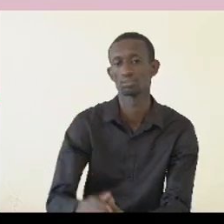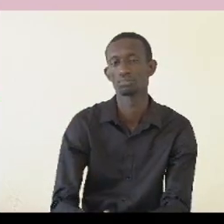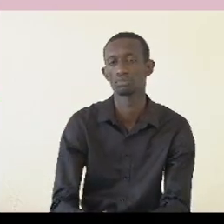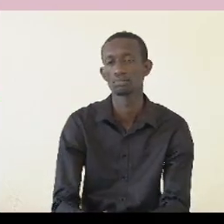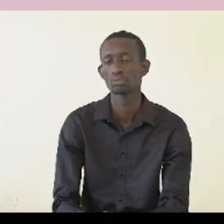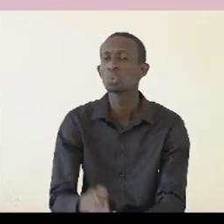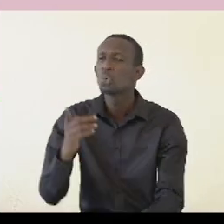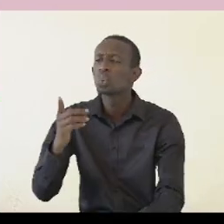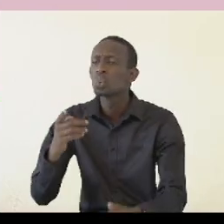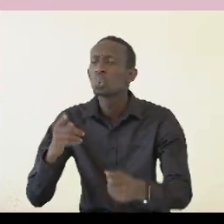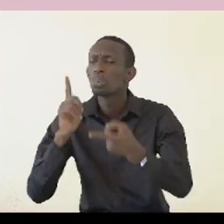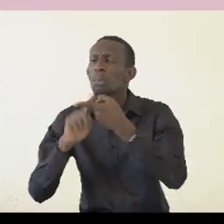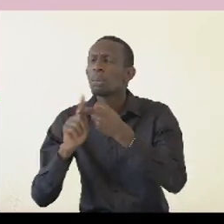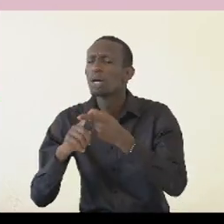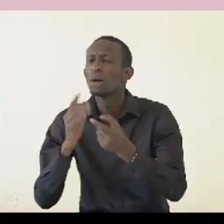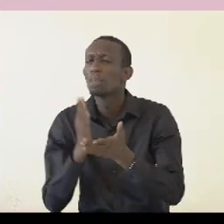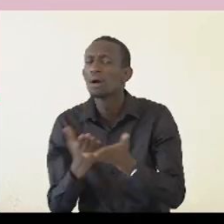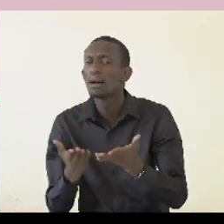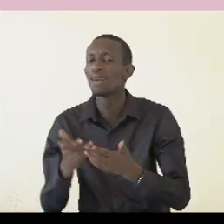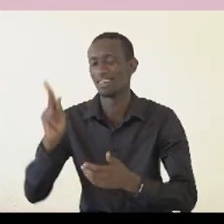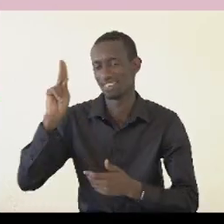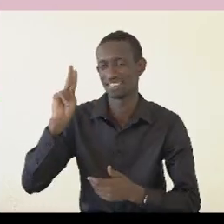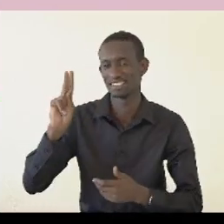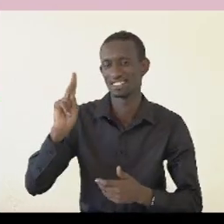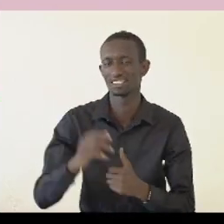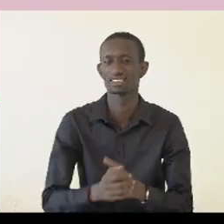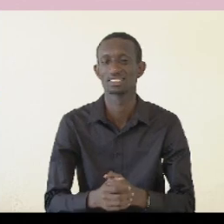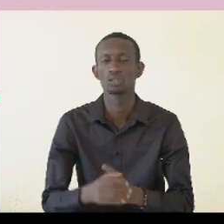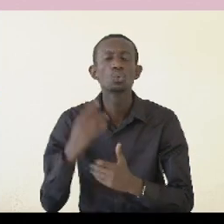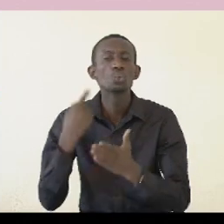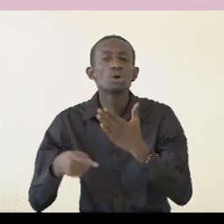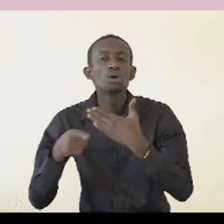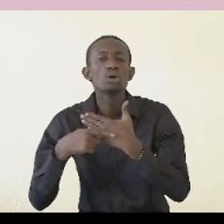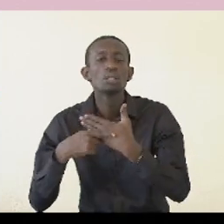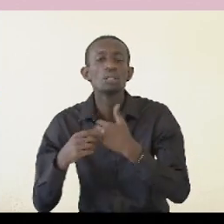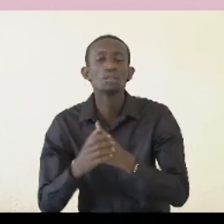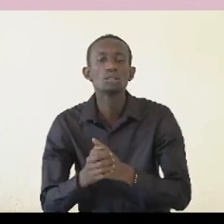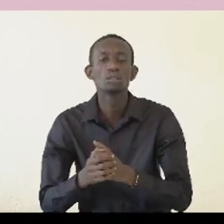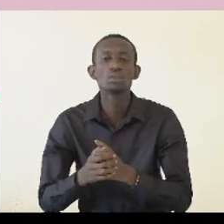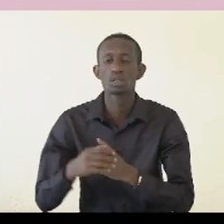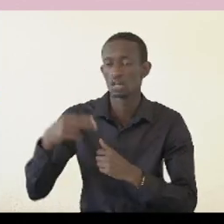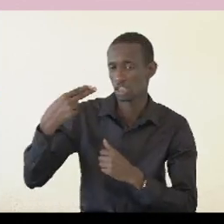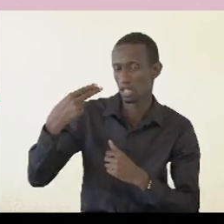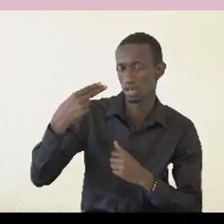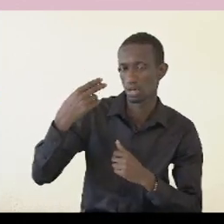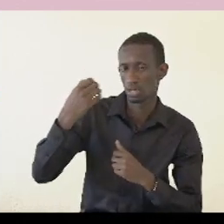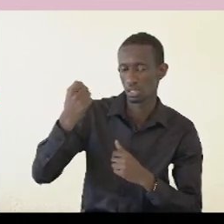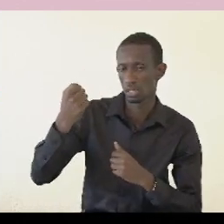What is the positive part? It is K. And what is the negative part?